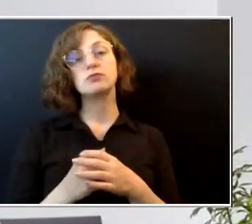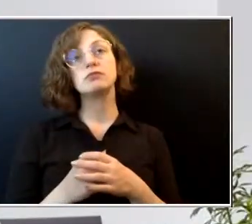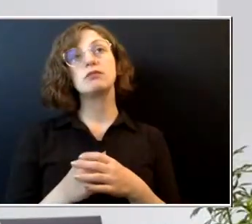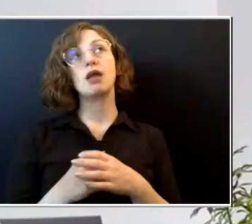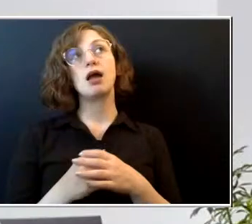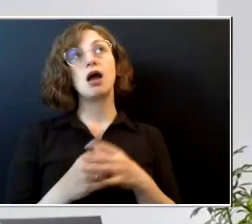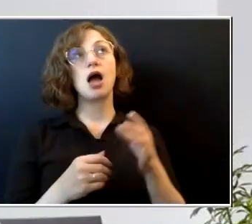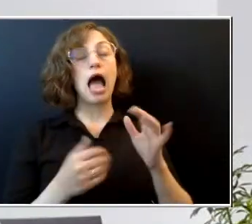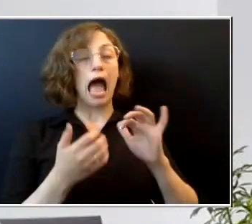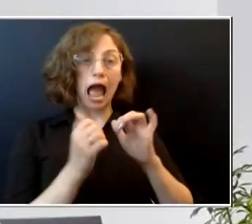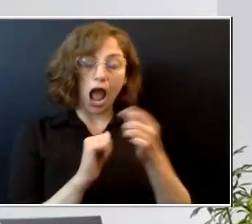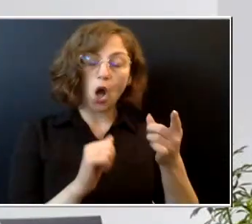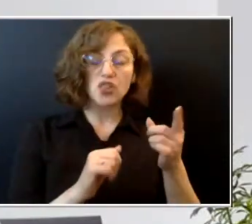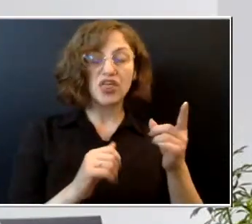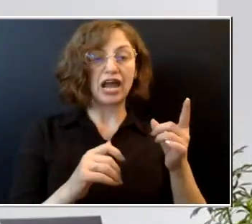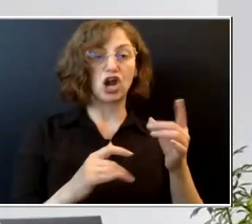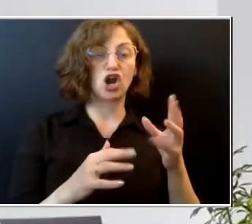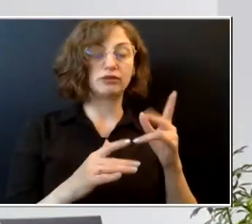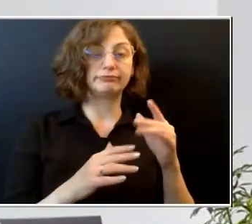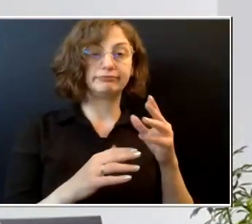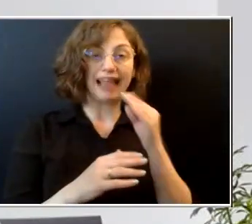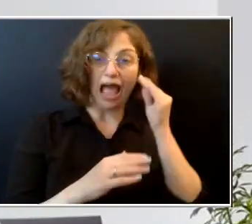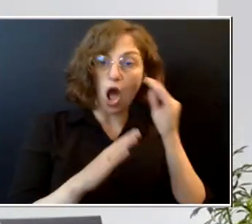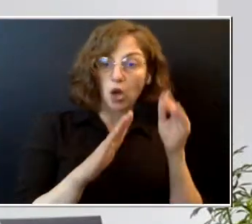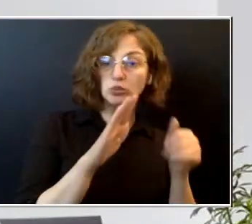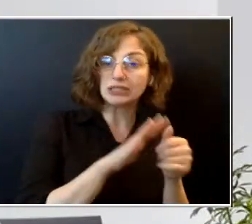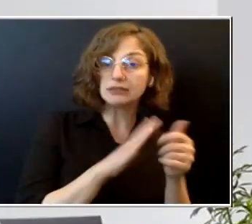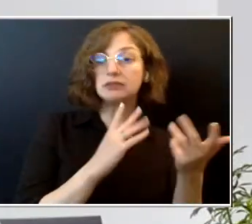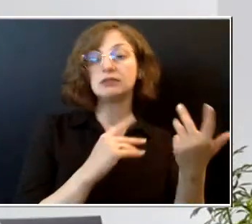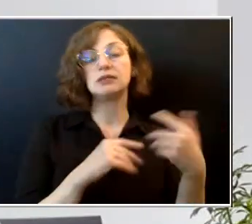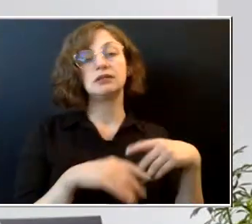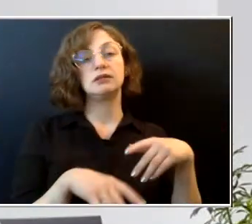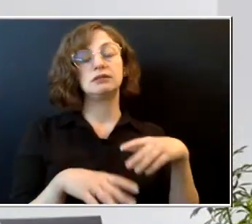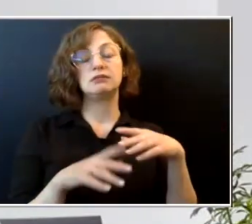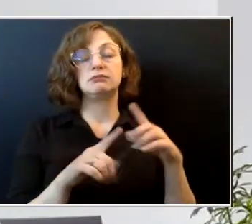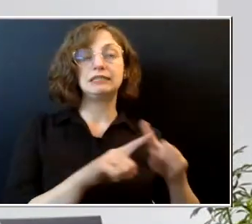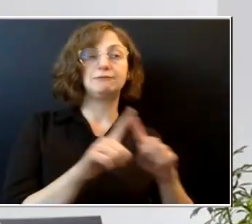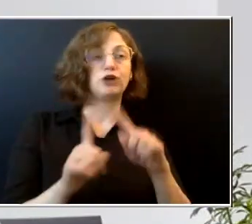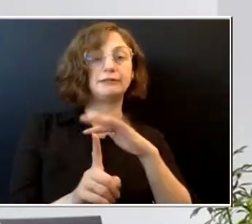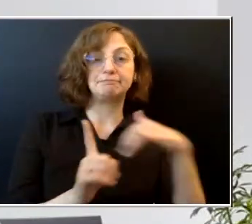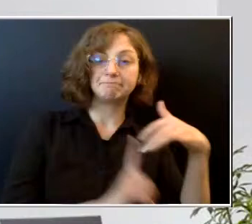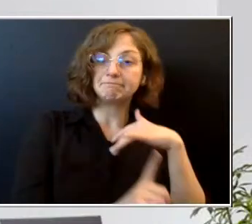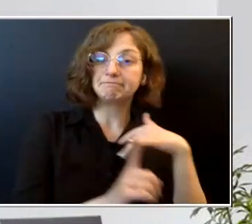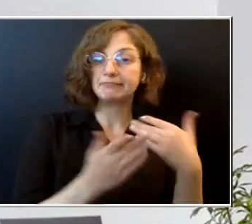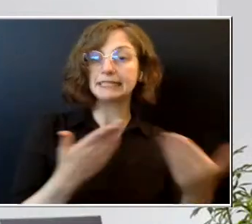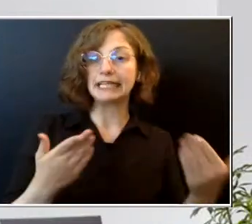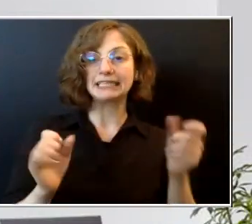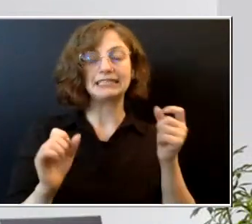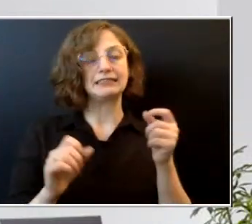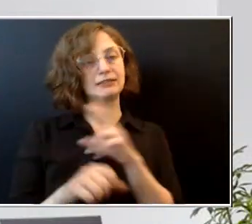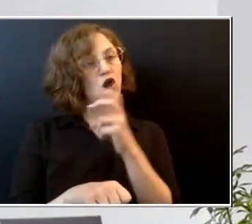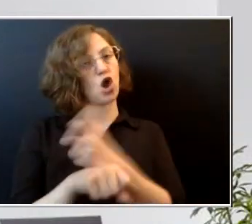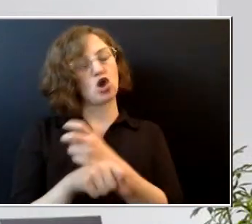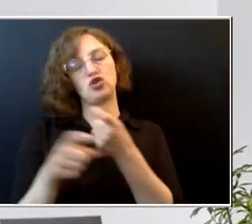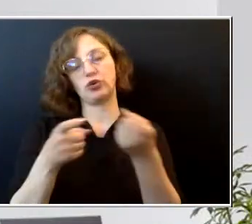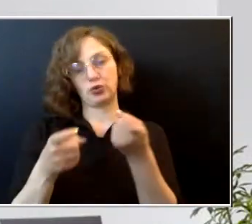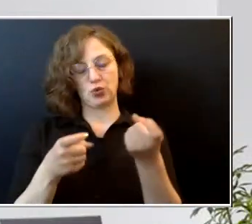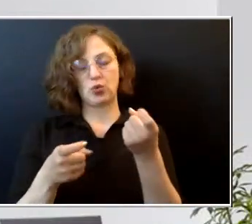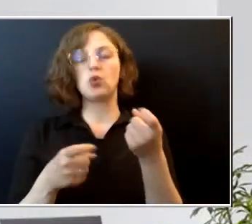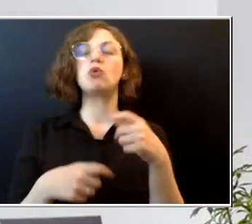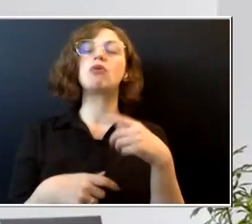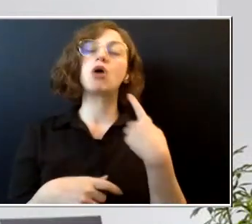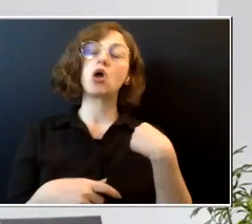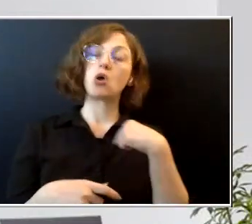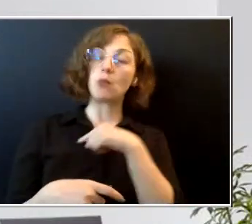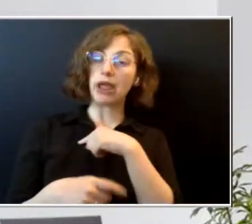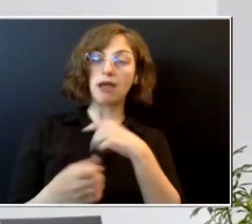the health status of the animals can be variables that are hard to control for. We and many other